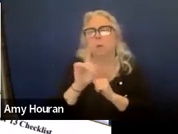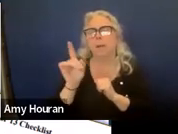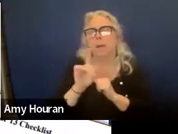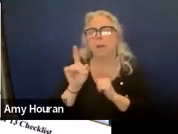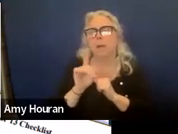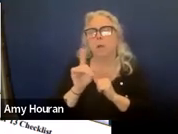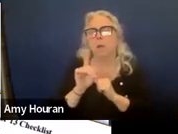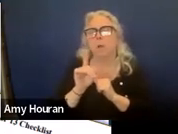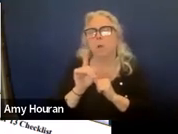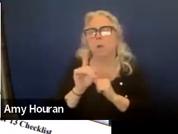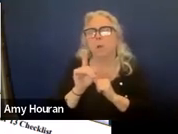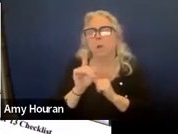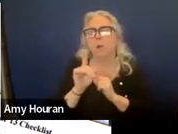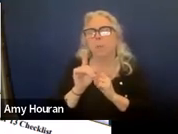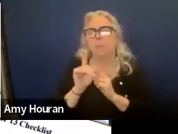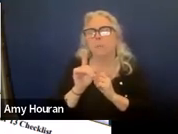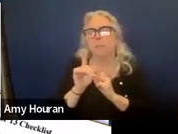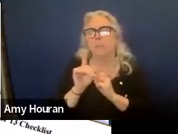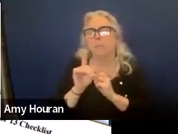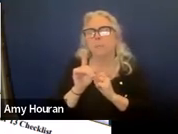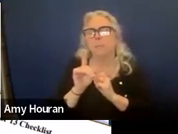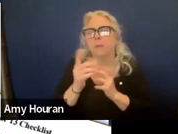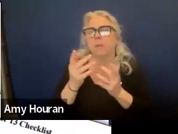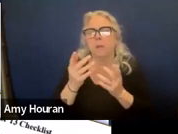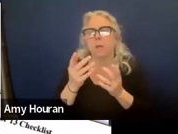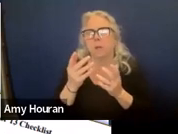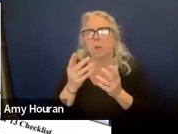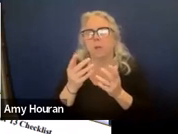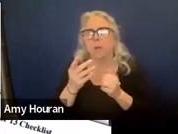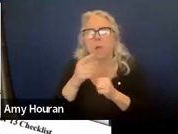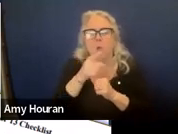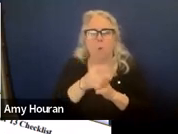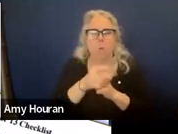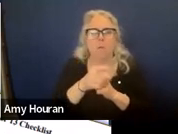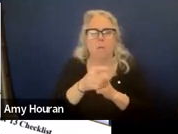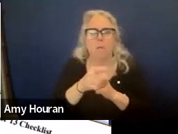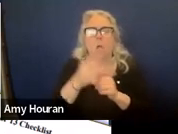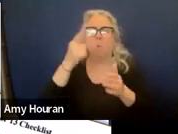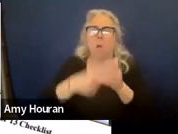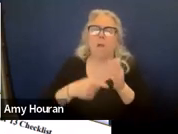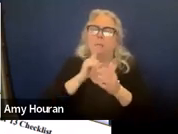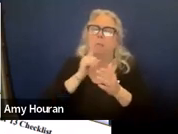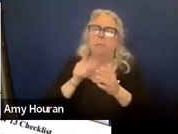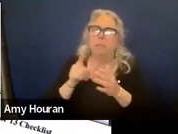we kind of got what we look at from these checklists mostly,